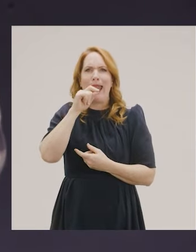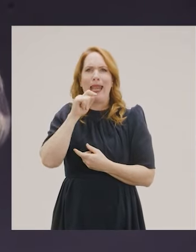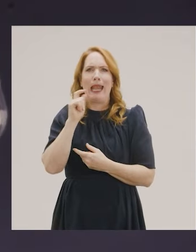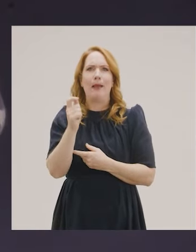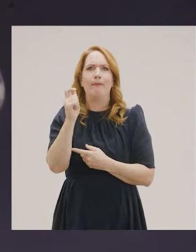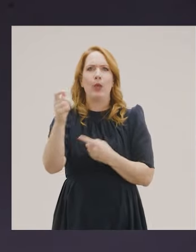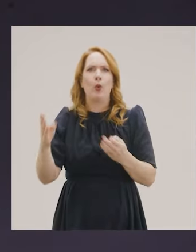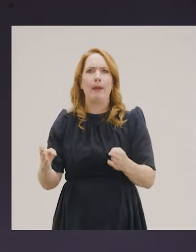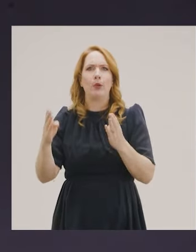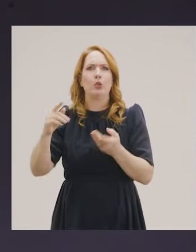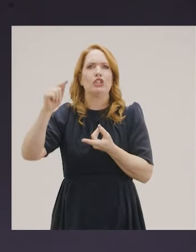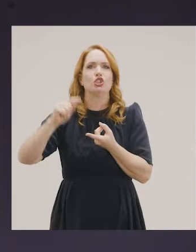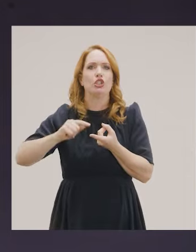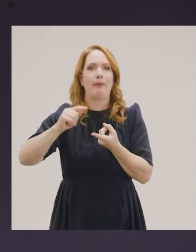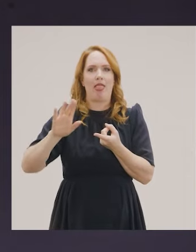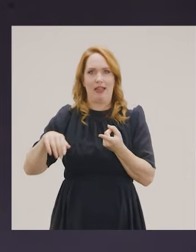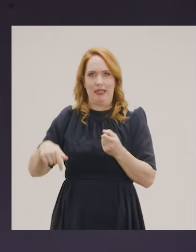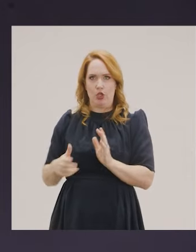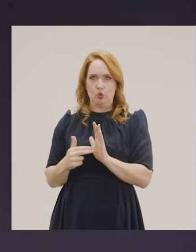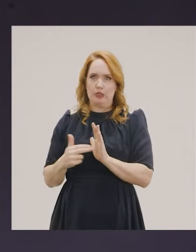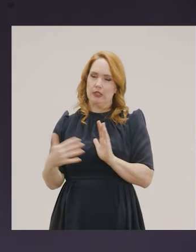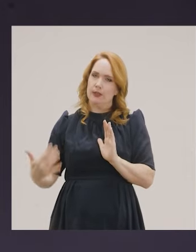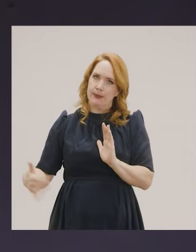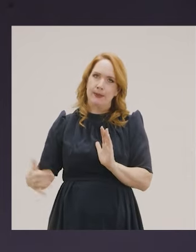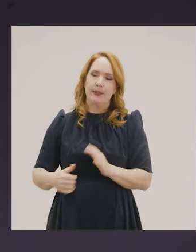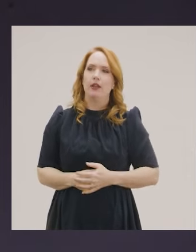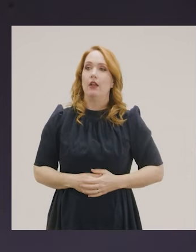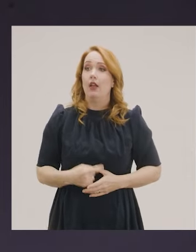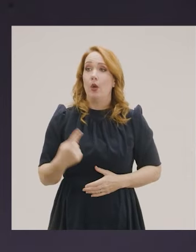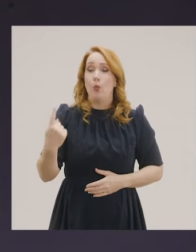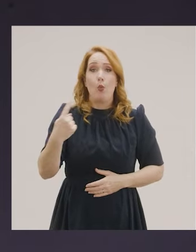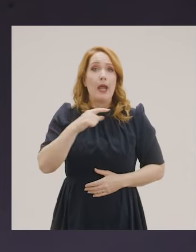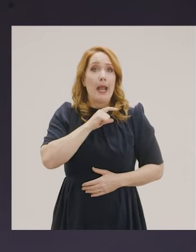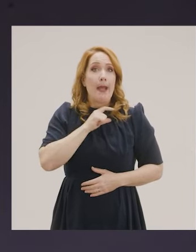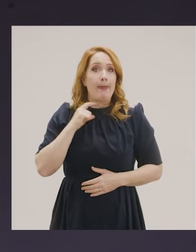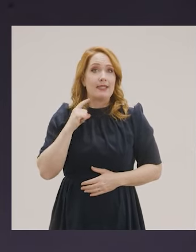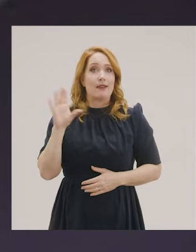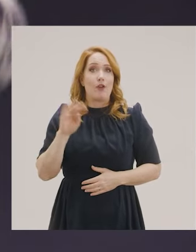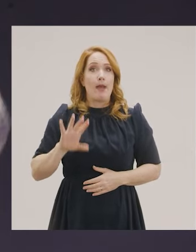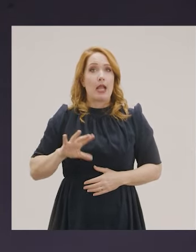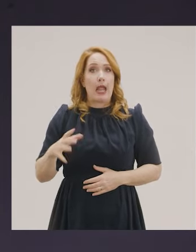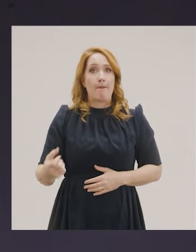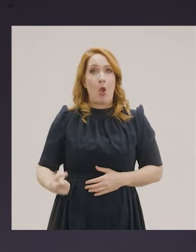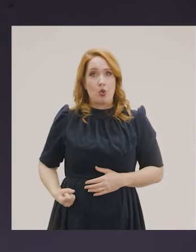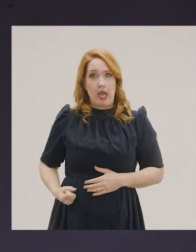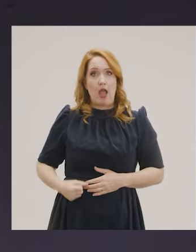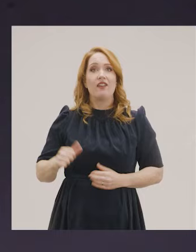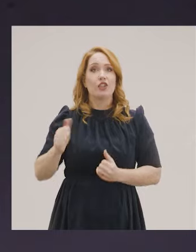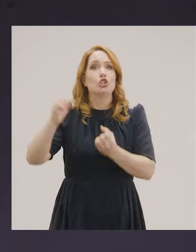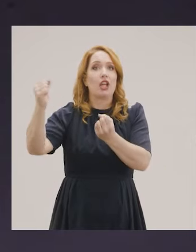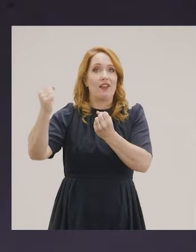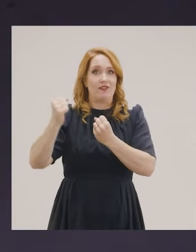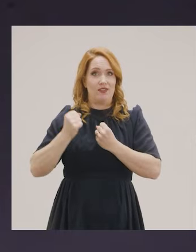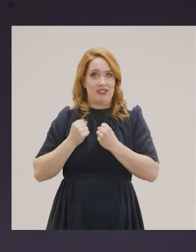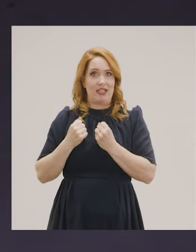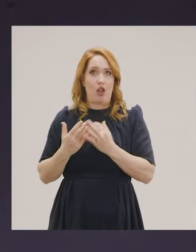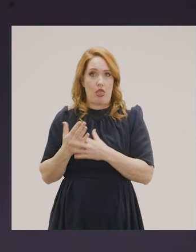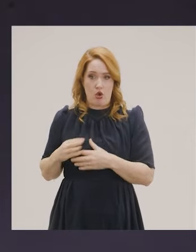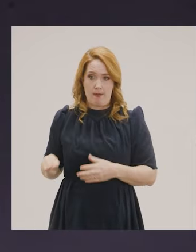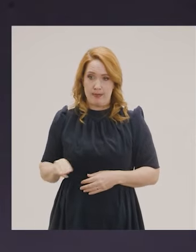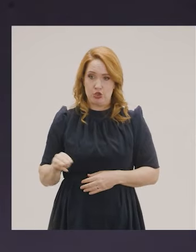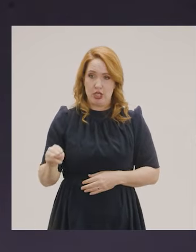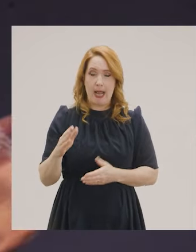to build whole churches at once. We had a pastor from Cambodia that came and visited us recently during